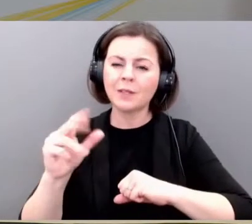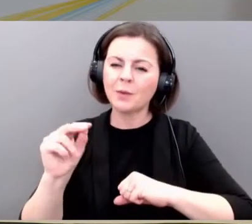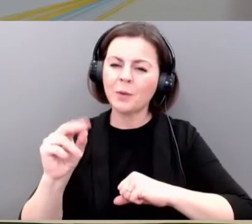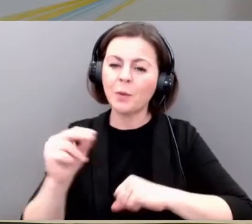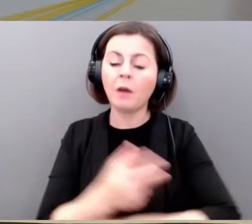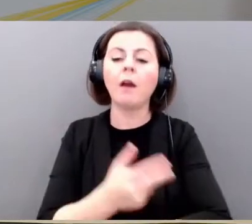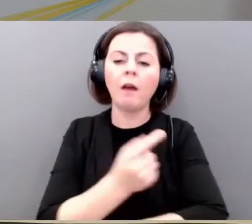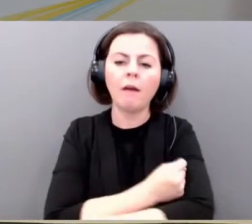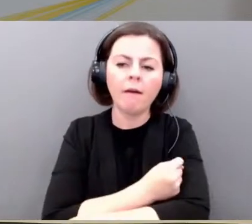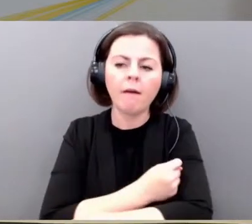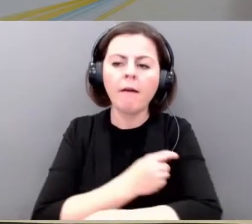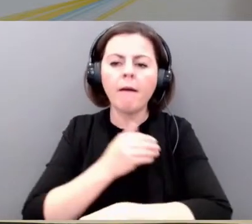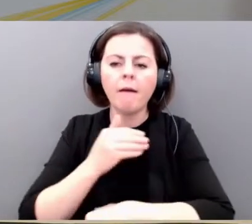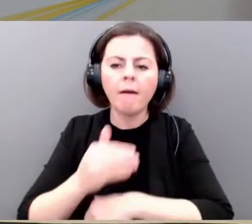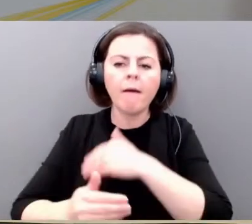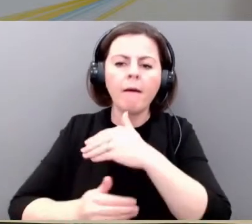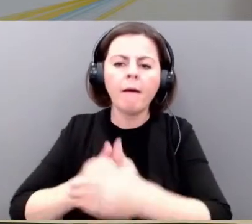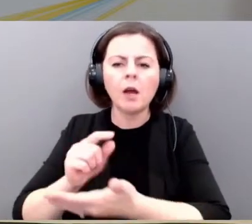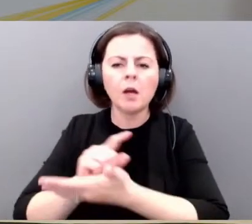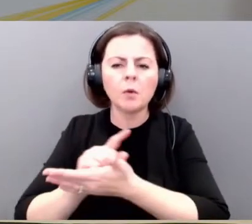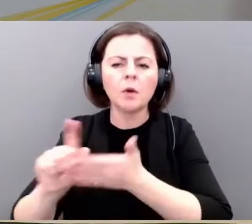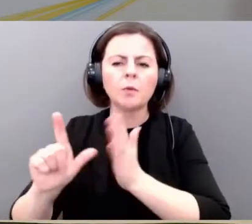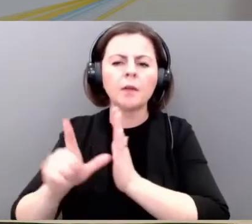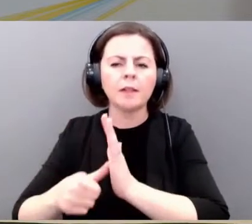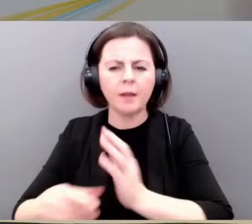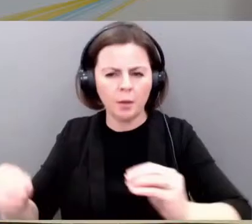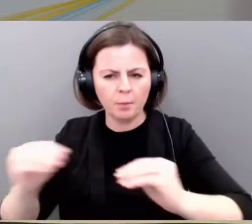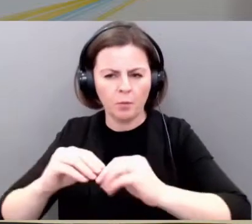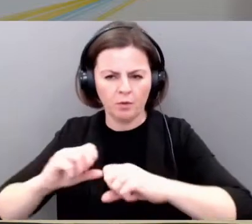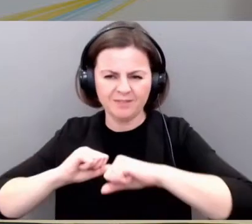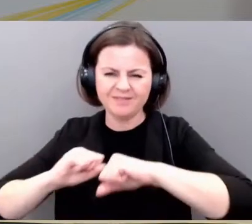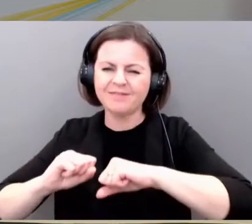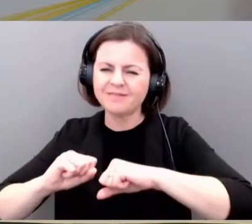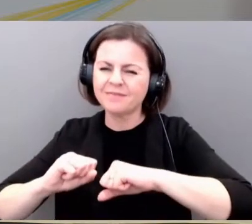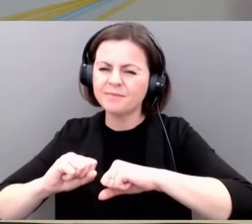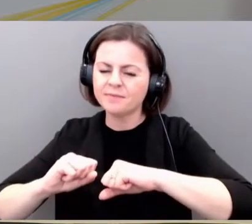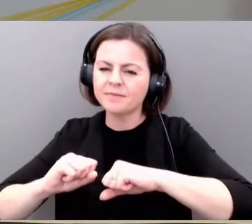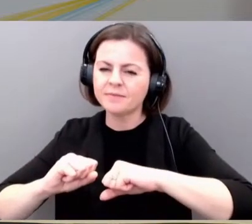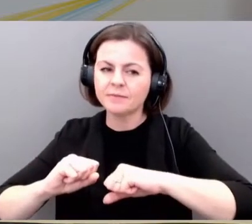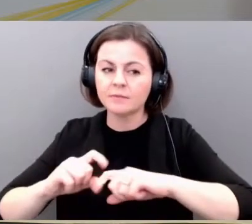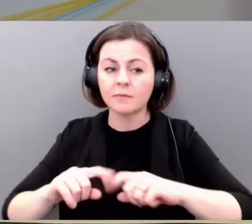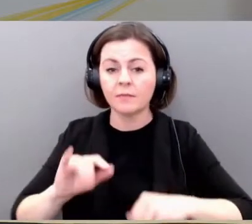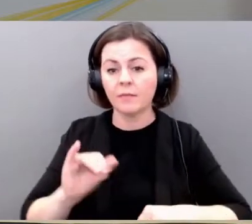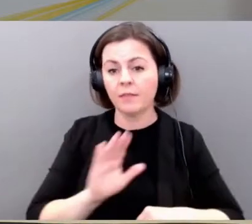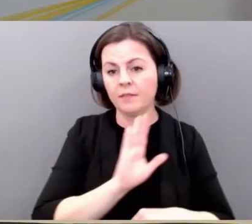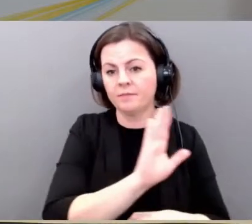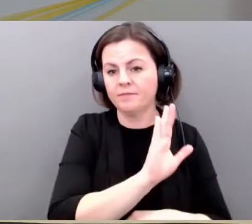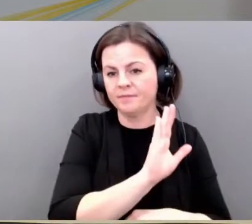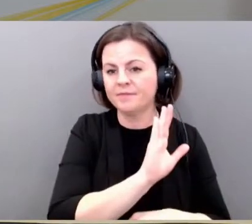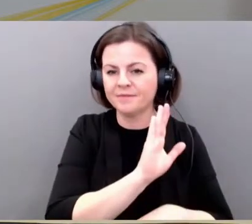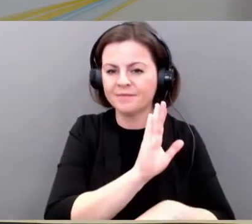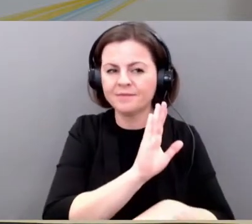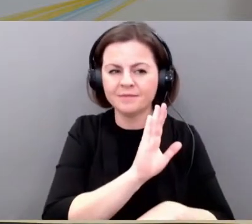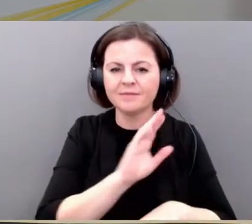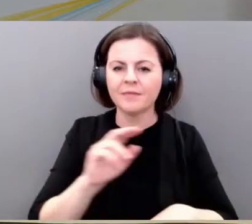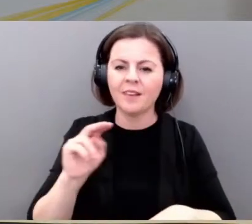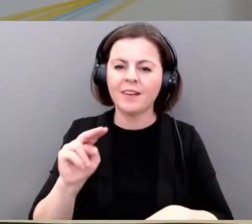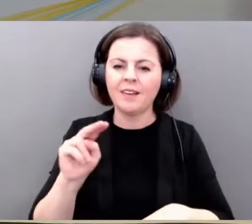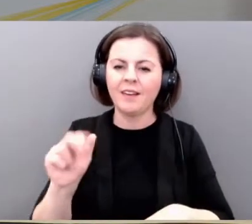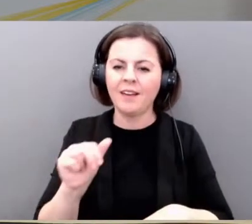the immune response. So that is the initial direction from NACI.